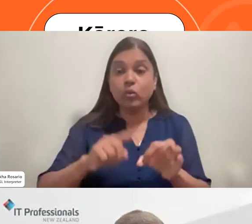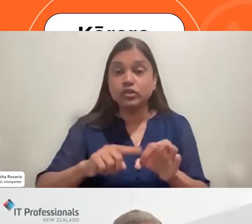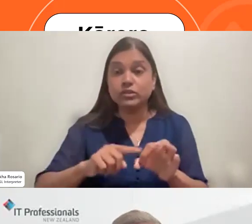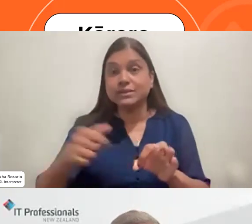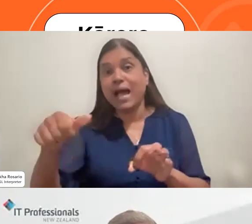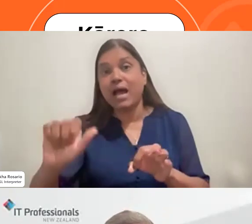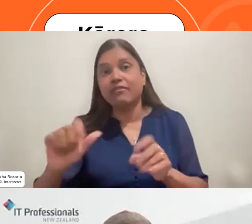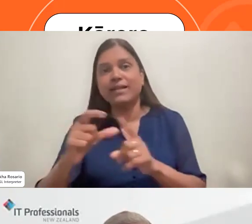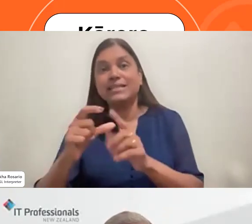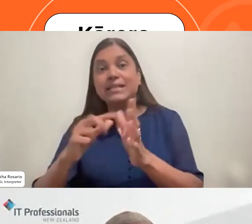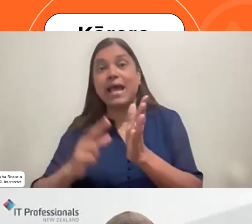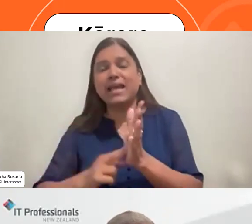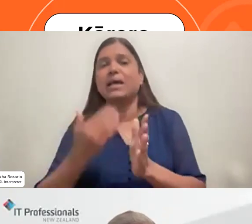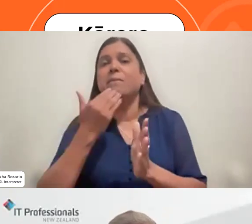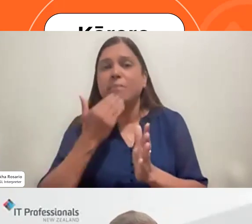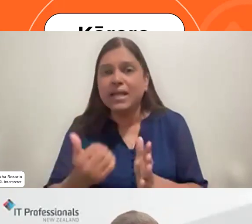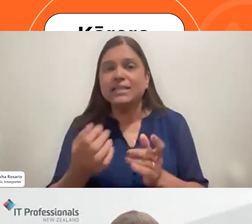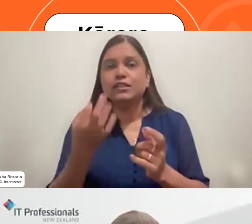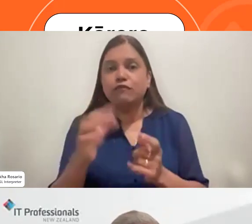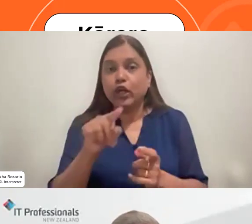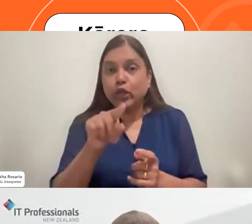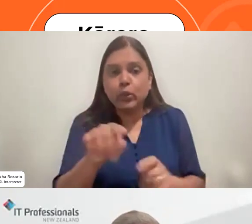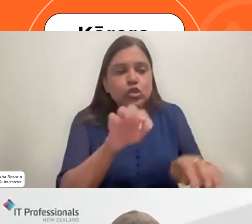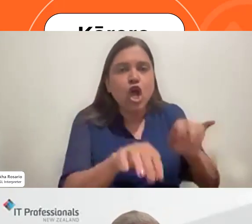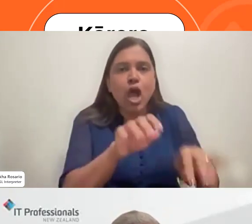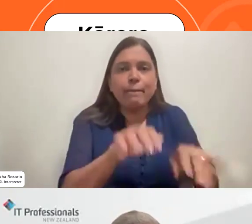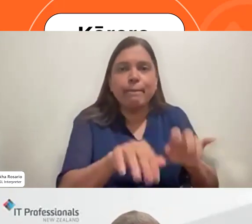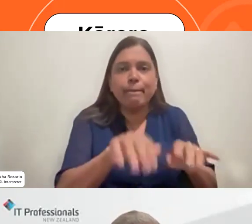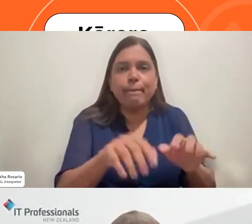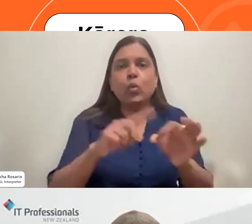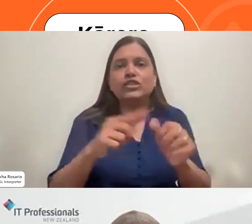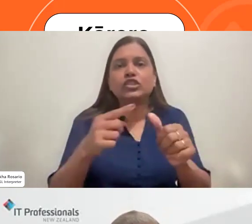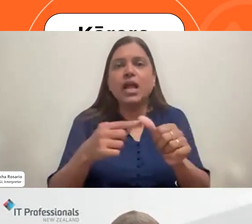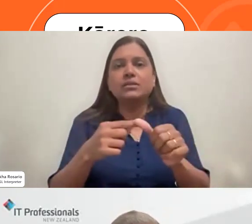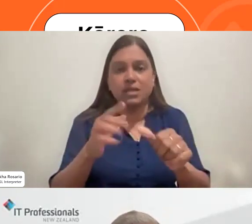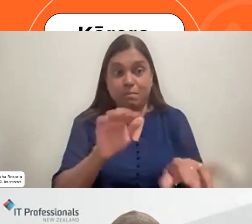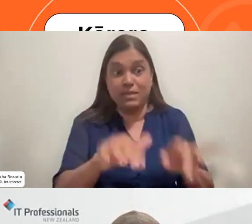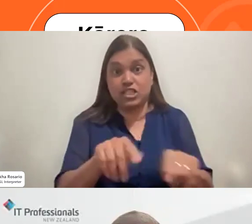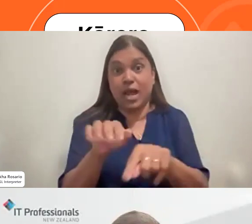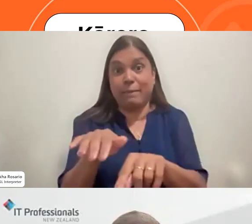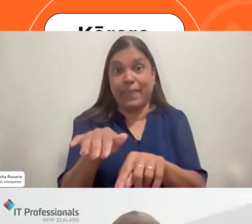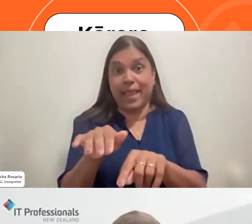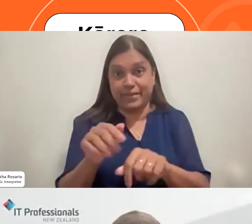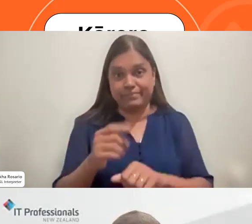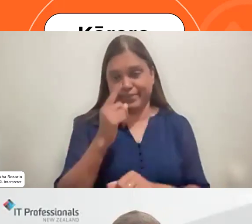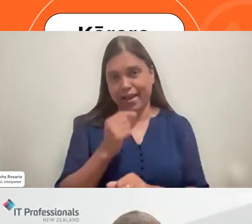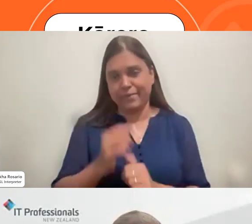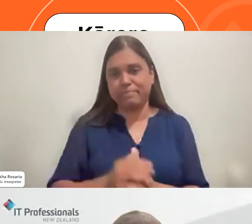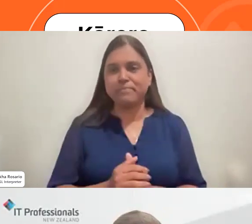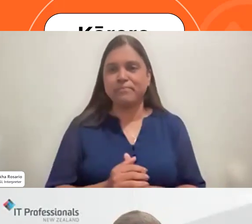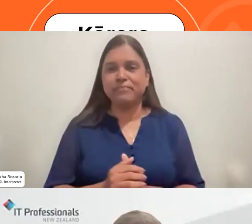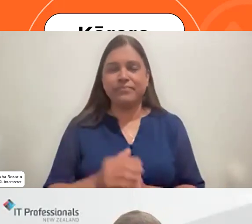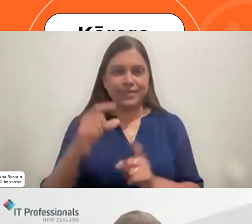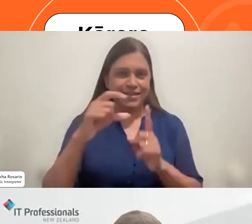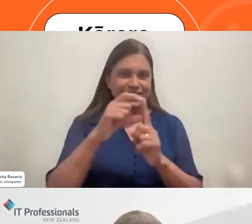your questions in the Q&A section of this Zoom meeting. Morning, Dan. Go for your life. Morning, Mike. Kia ora, and thank you,